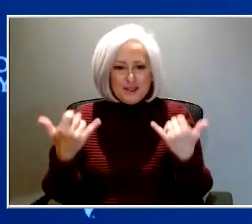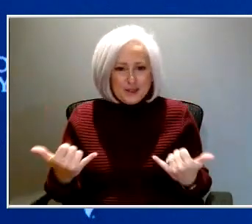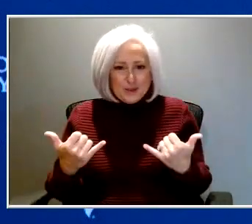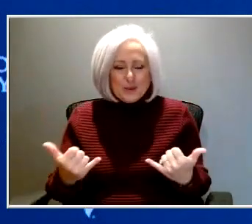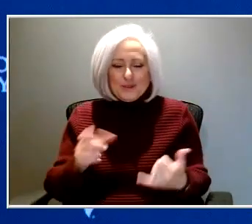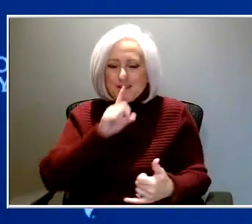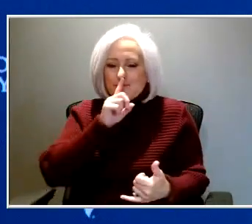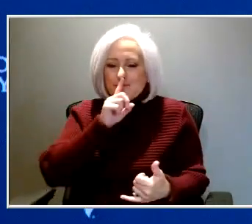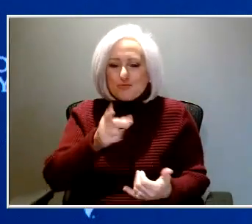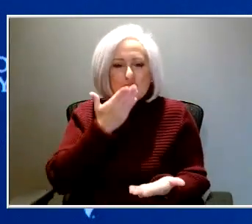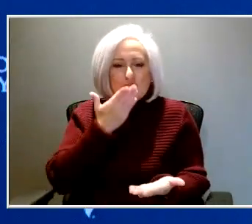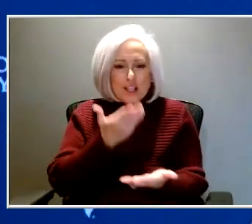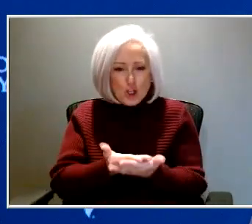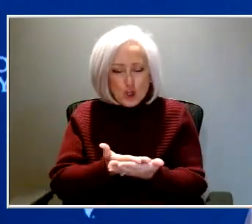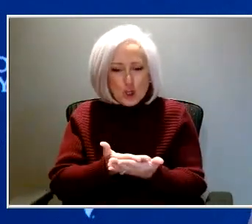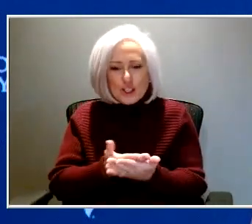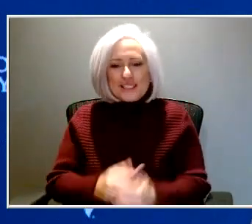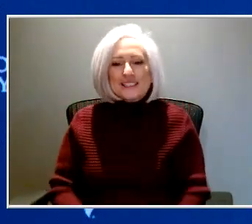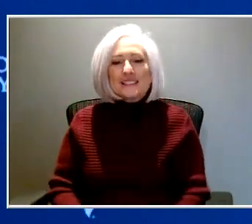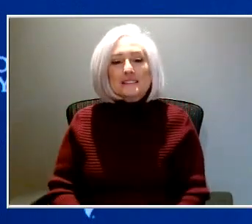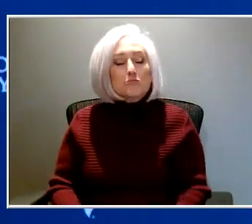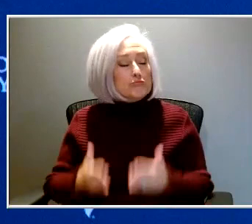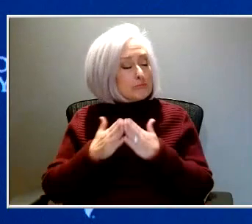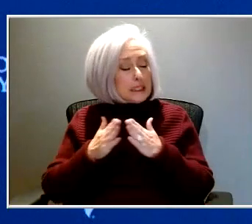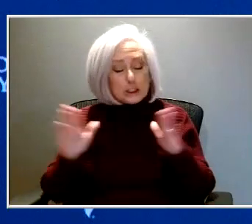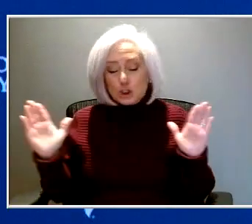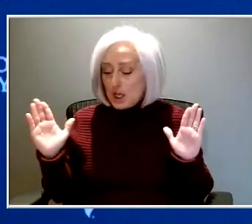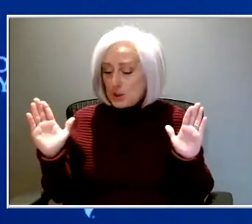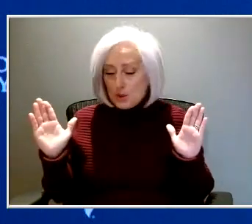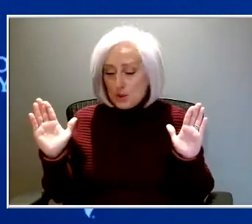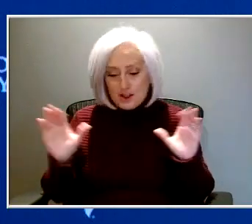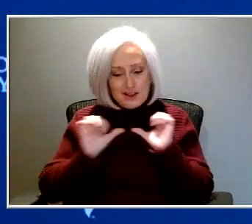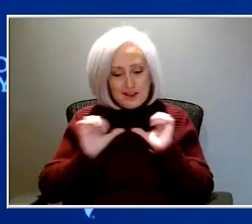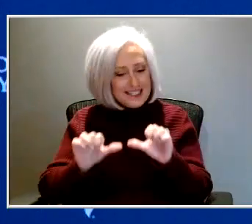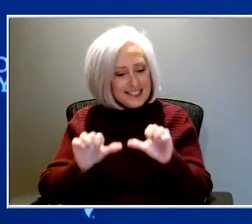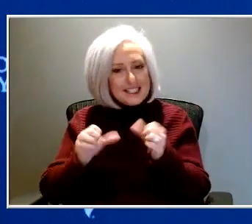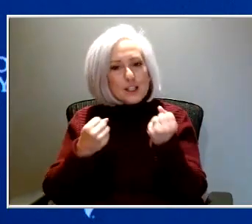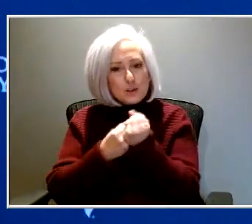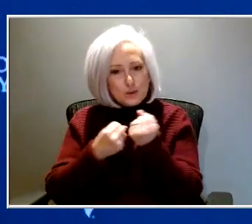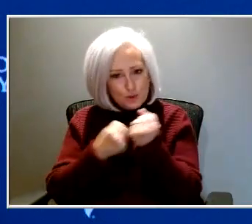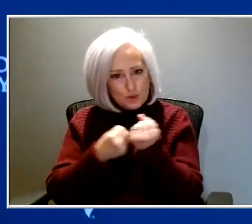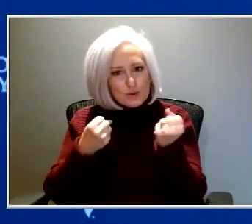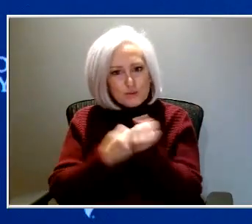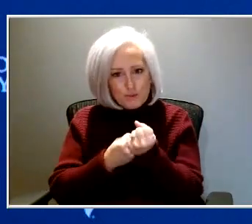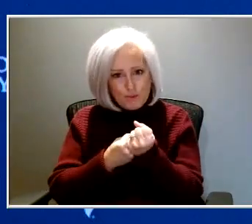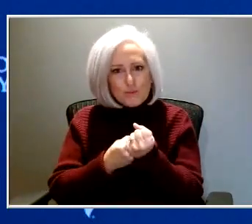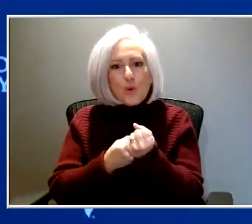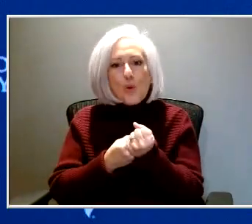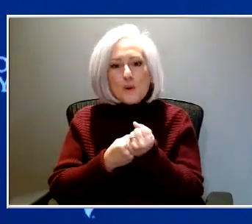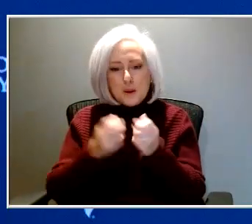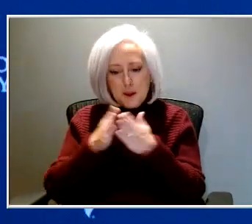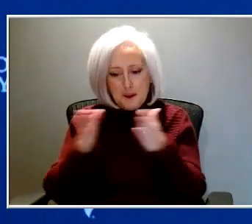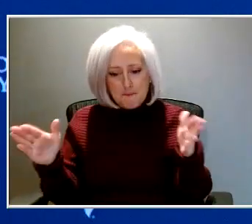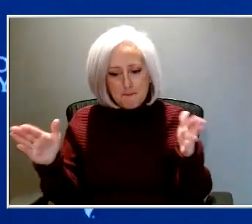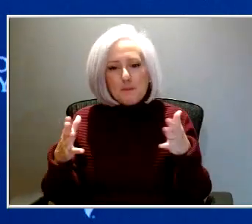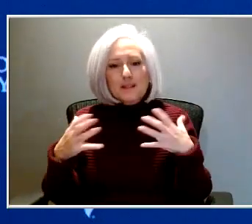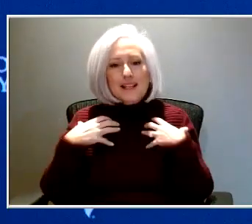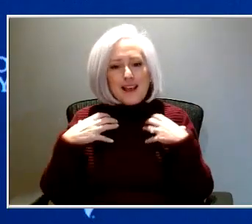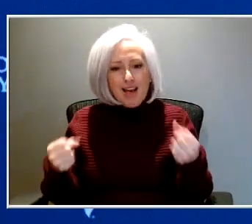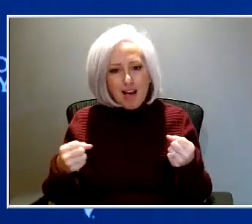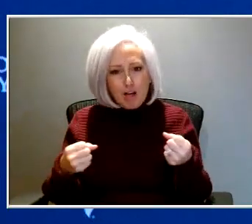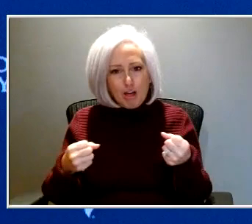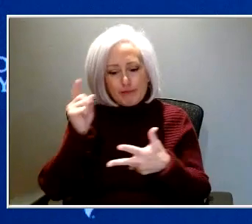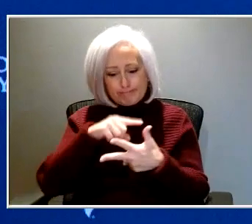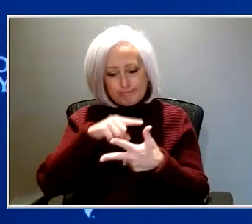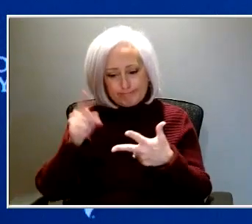good. Just in general, again, to continue to support and endorse those pillars of public health. Vitally important to maintain good